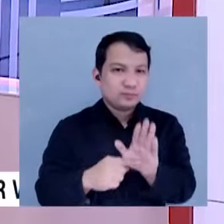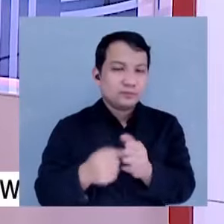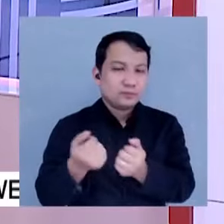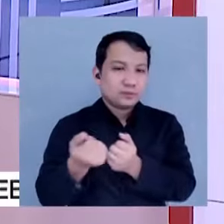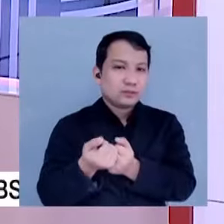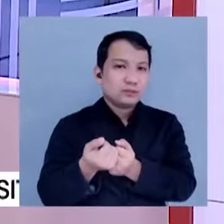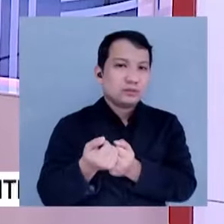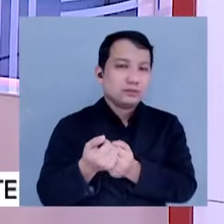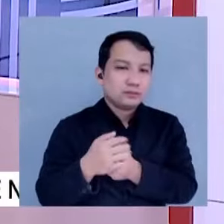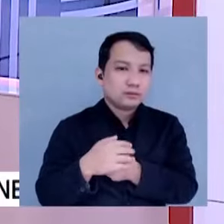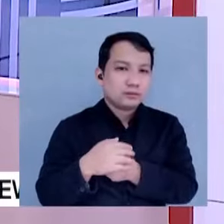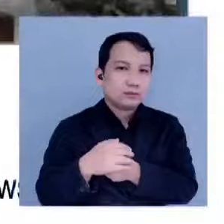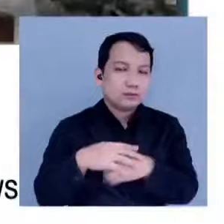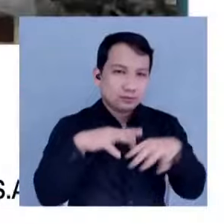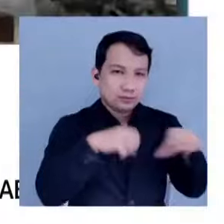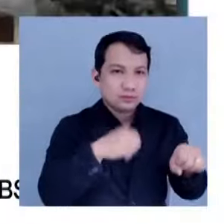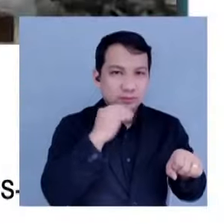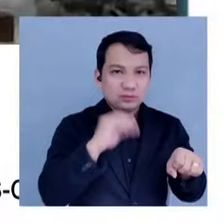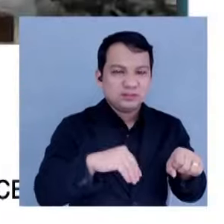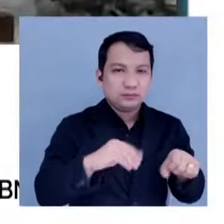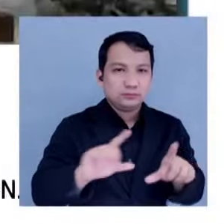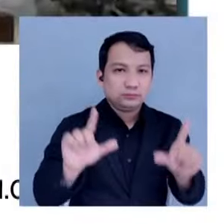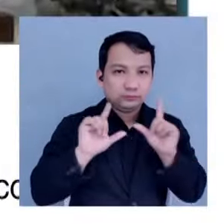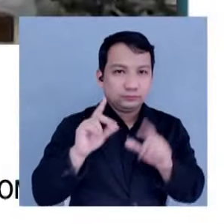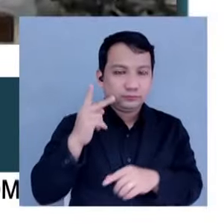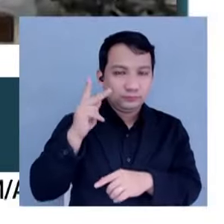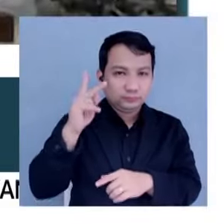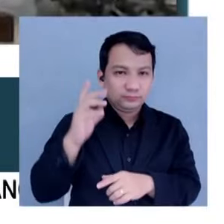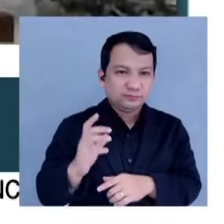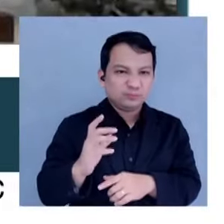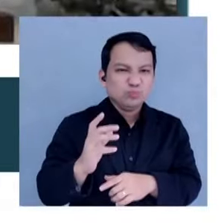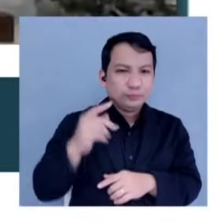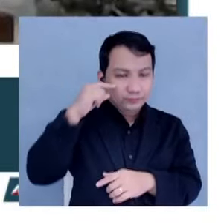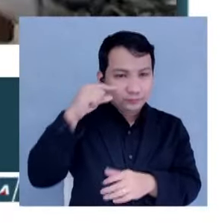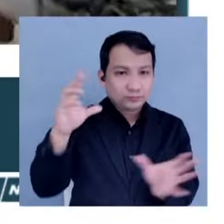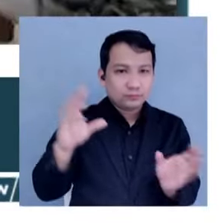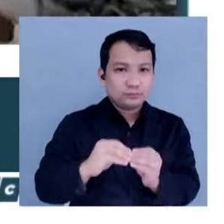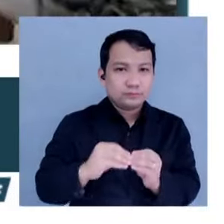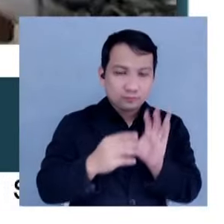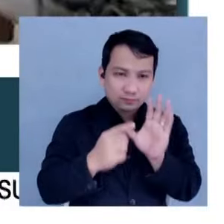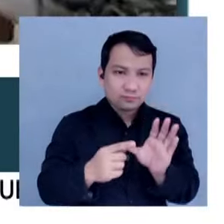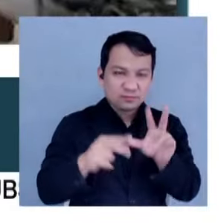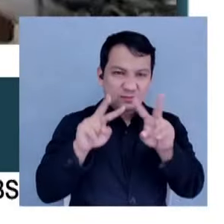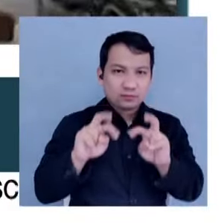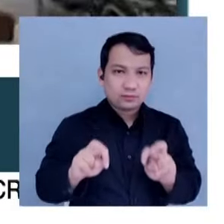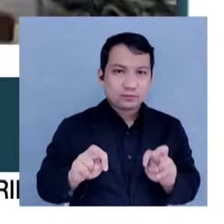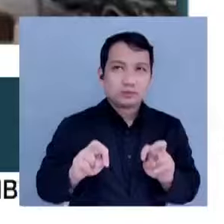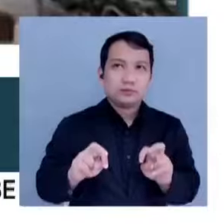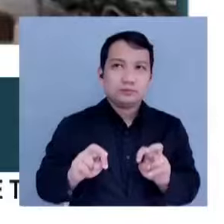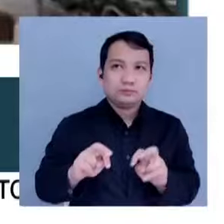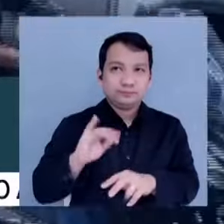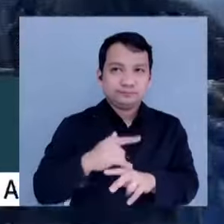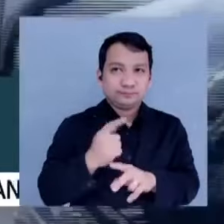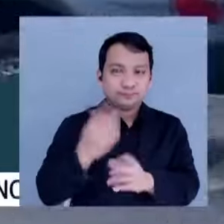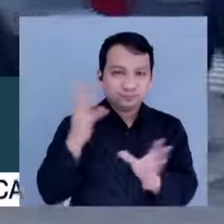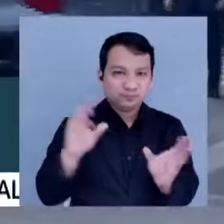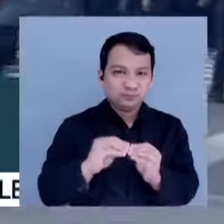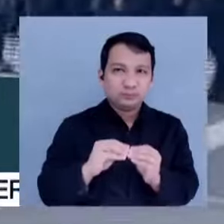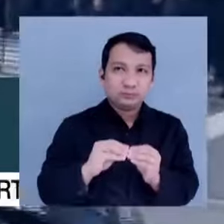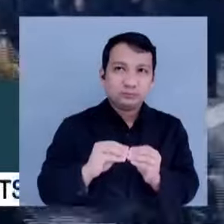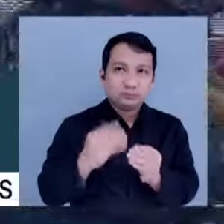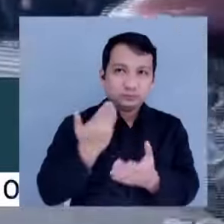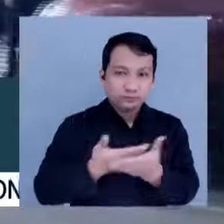the arrest warrant against fugitive Pastor Apollo Quiboloy. The Senate is investigating the June 10 raid on properties of